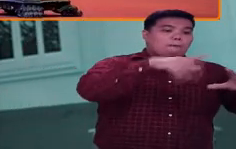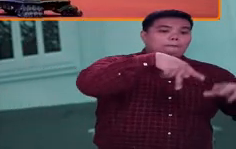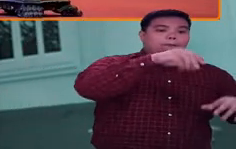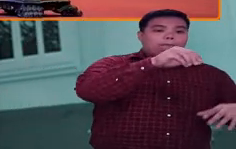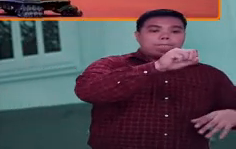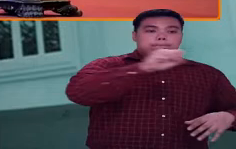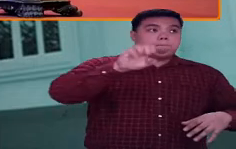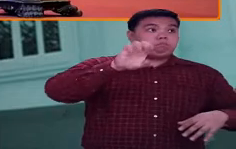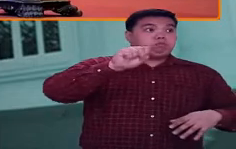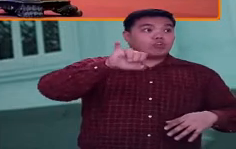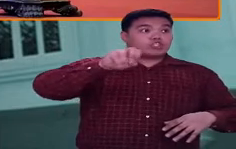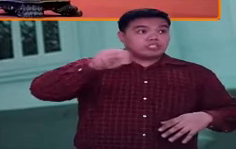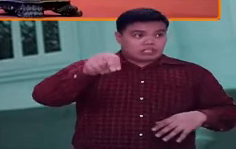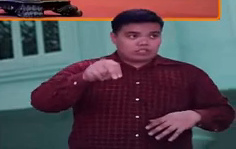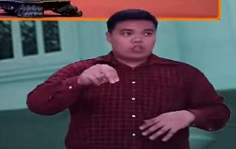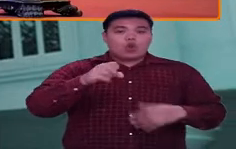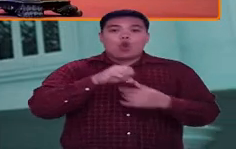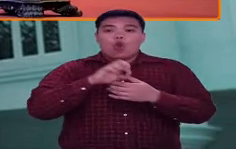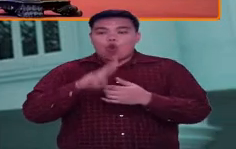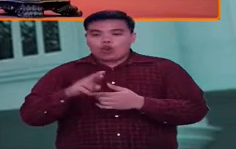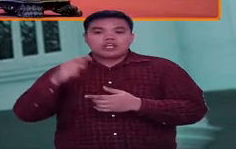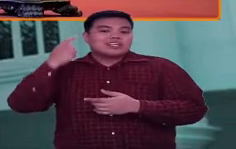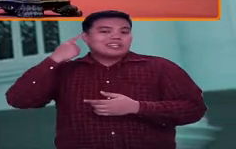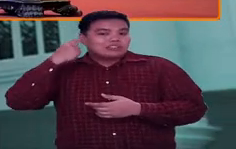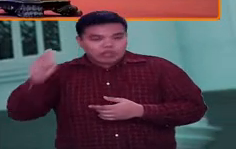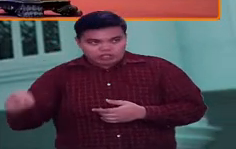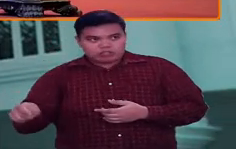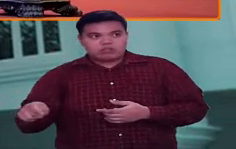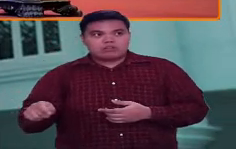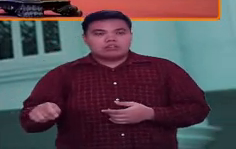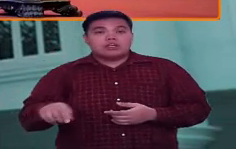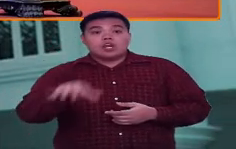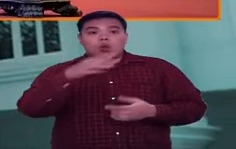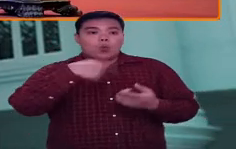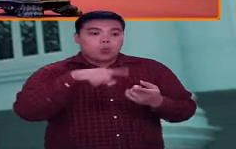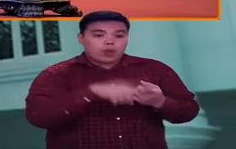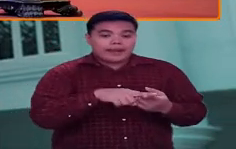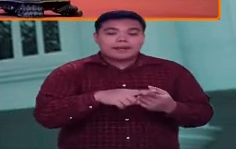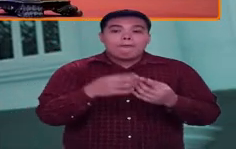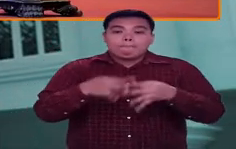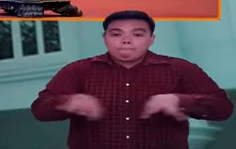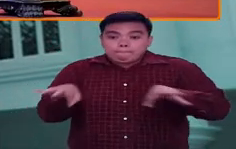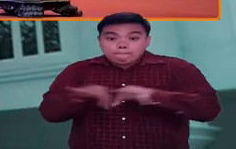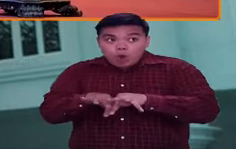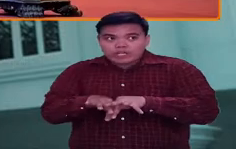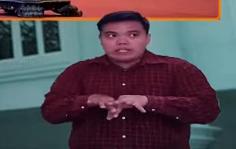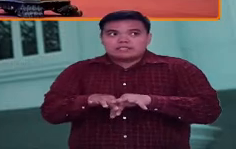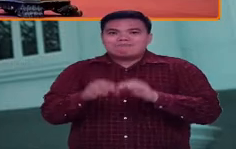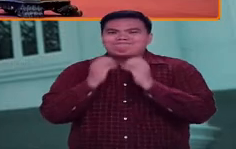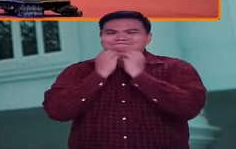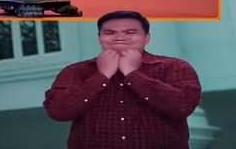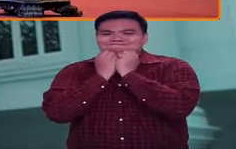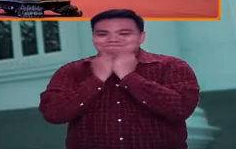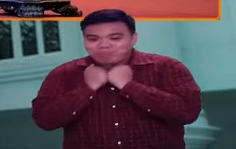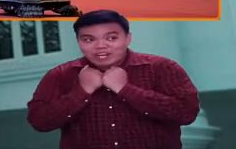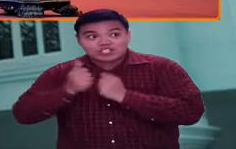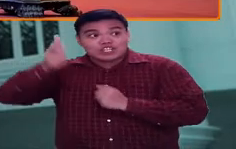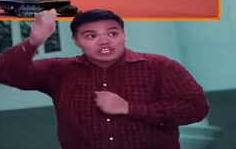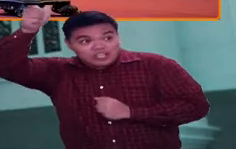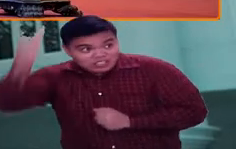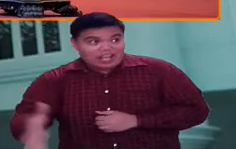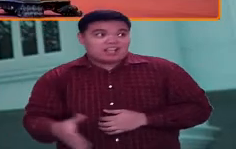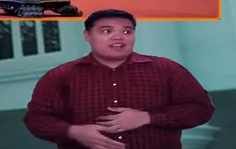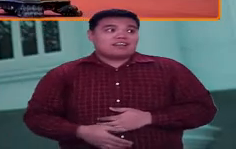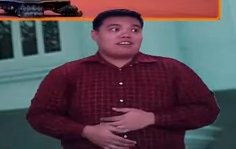possessions are our treasure. When we treasure God more than anything else in life, fulfilling the